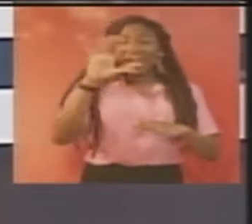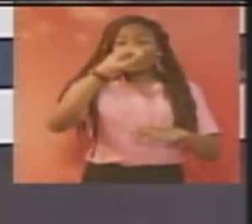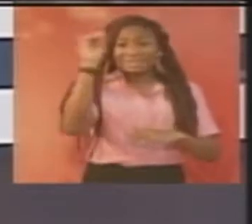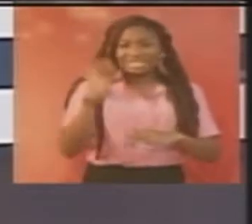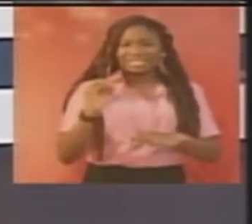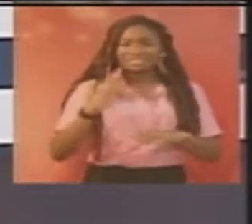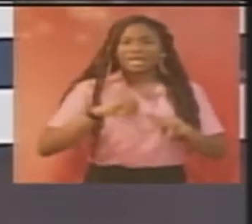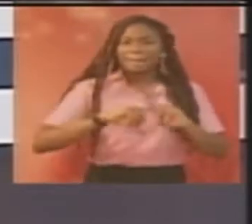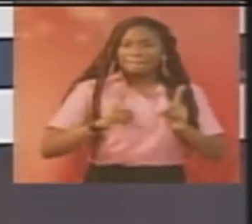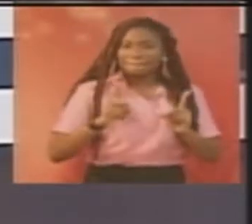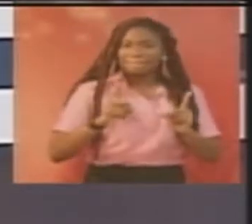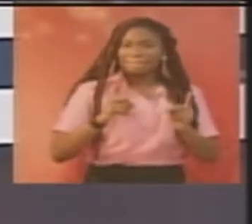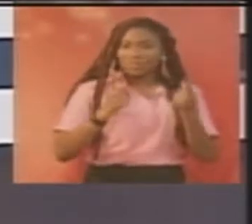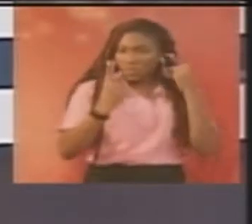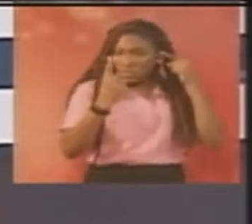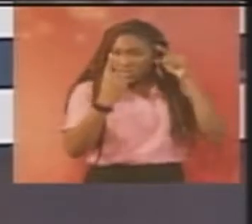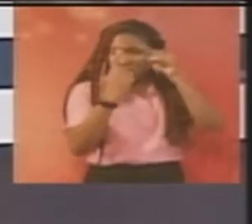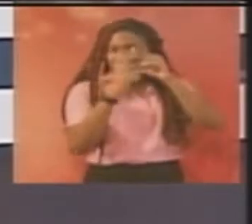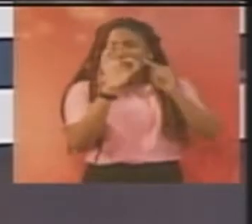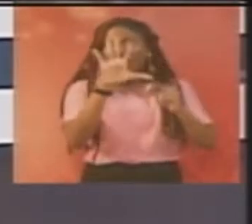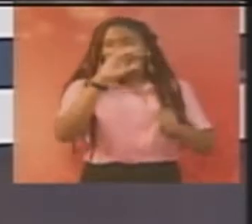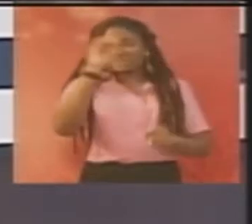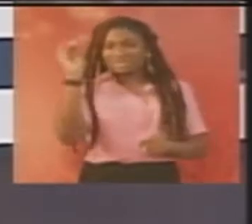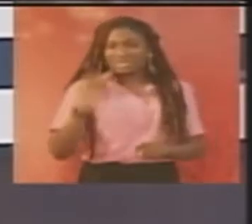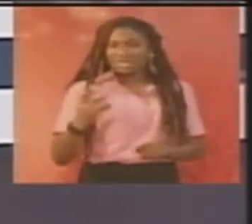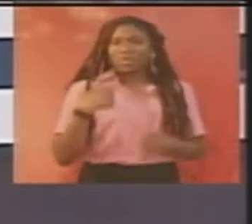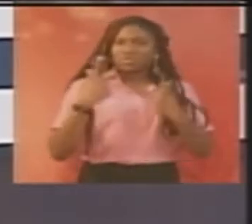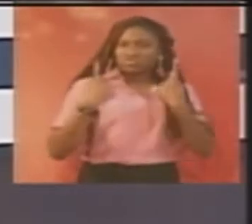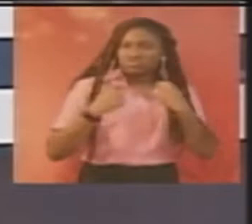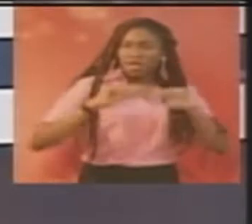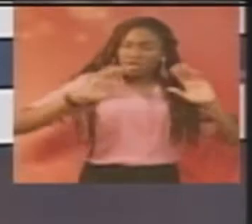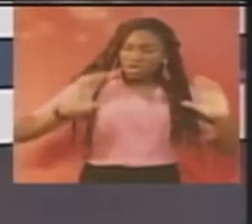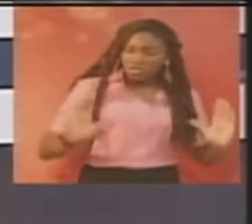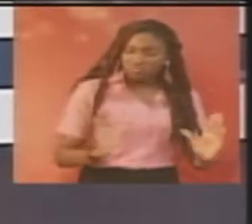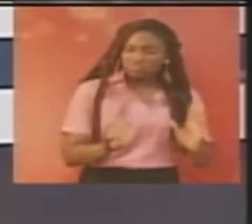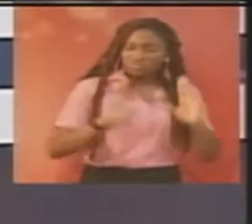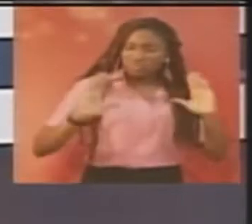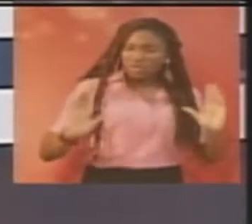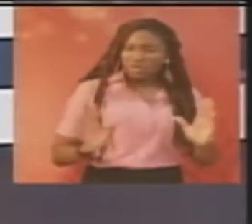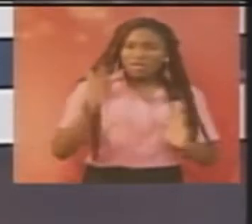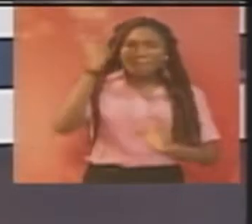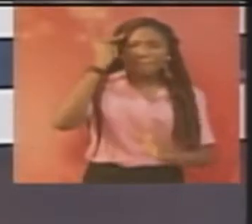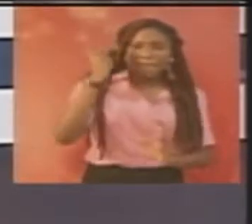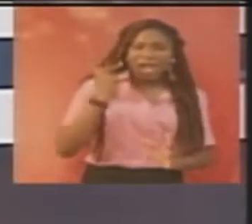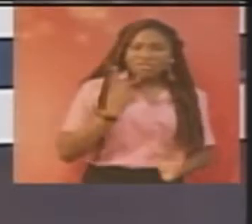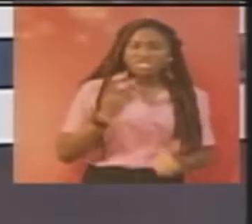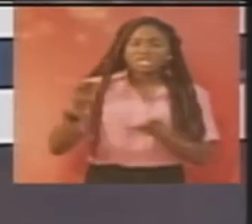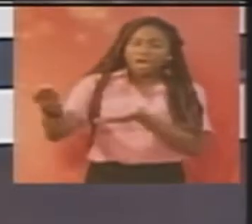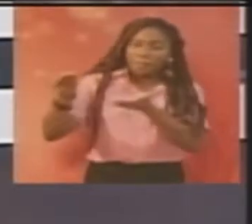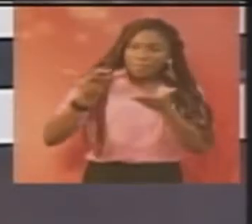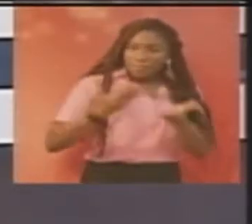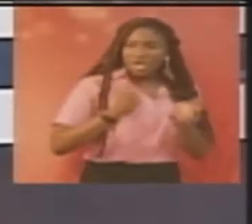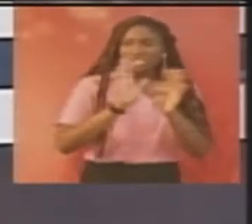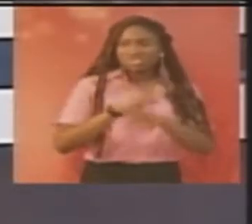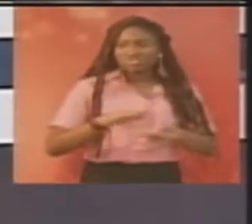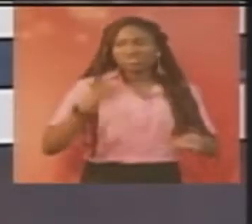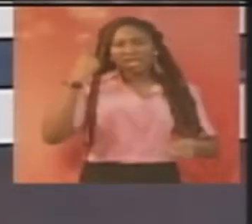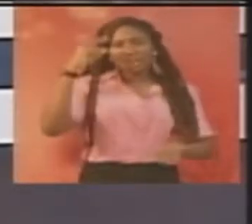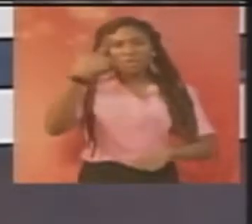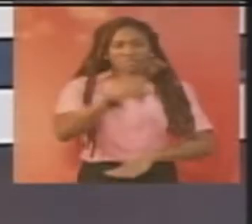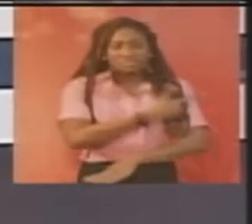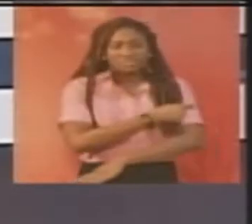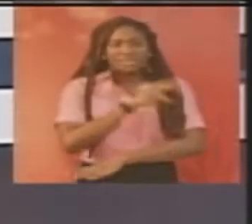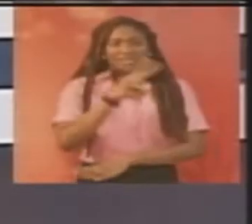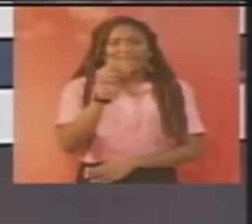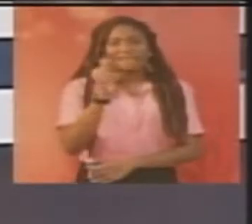where we work together with the general public. We urge parents to bring in their children to get these vaccines. It's very important. When we